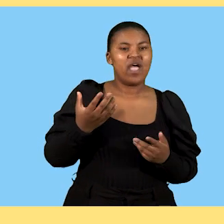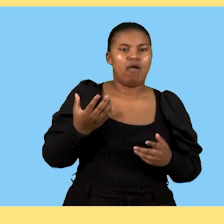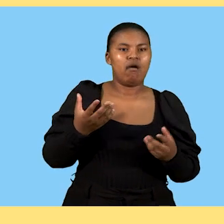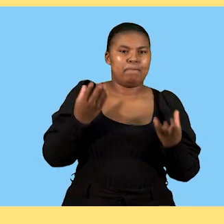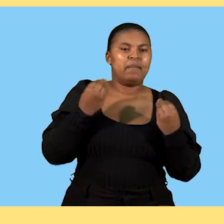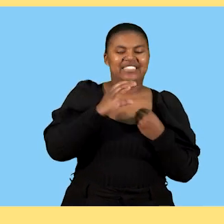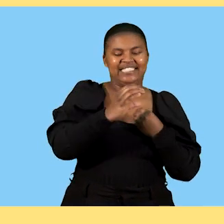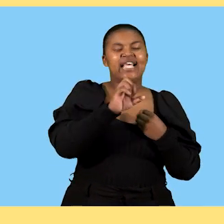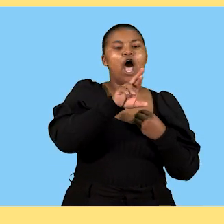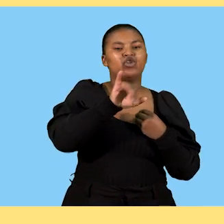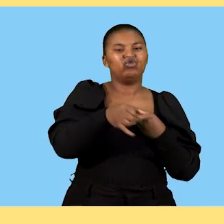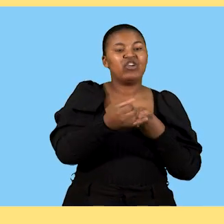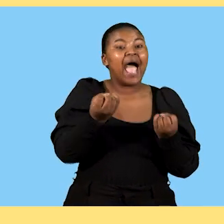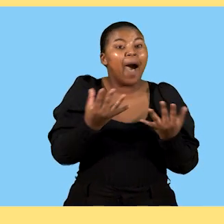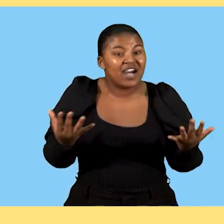from the CRJ,